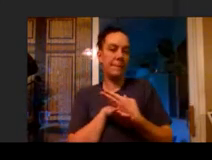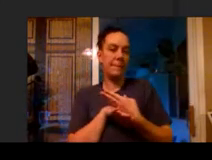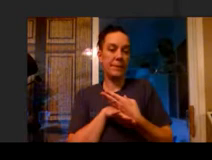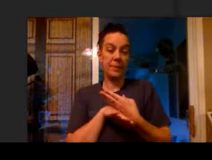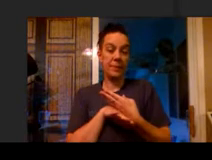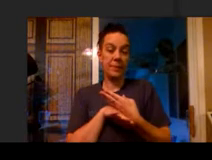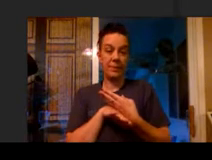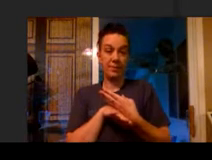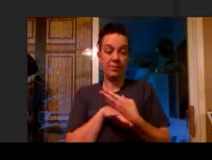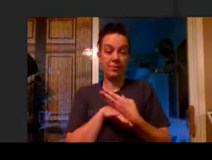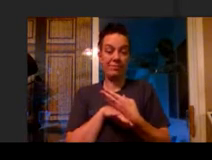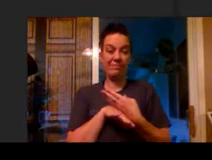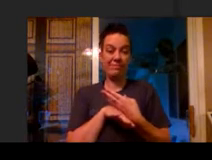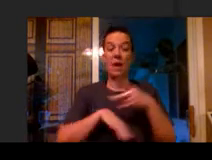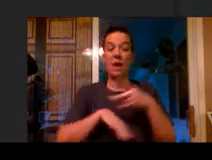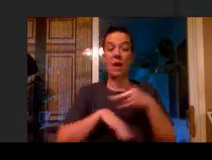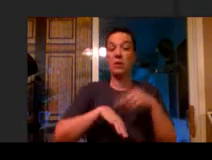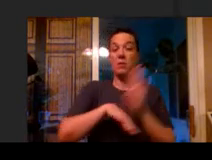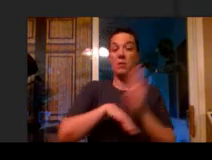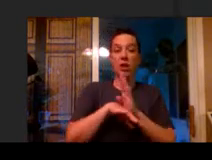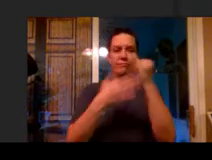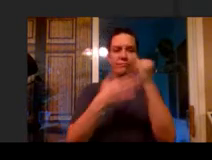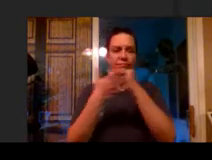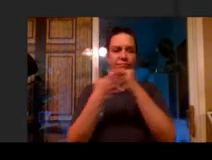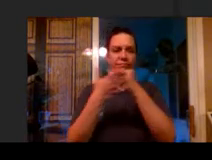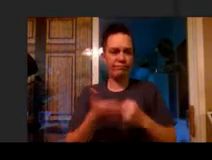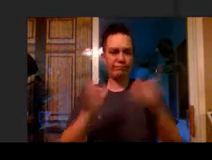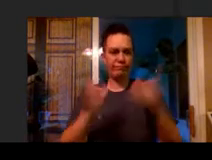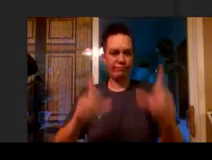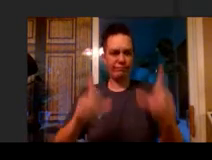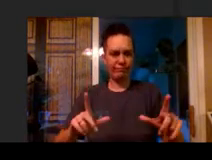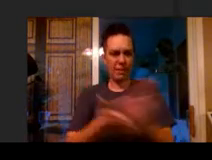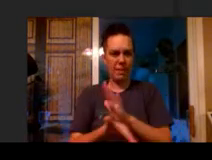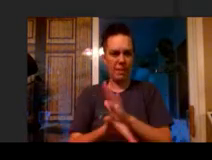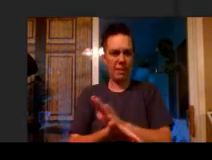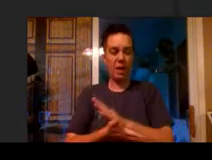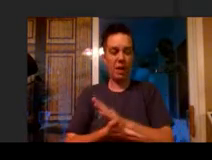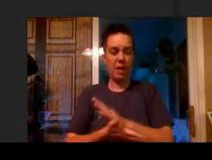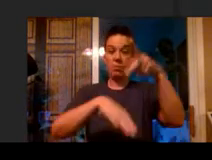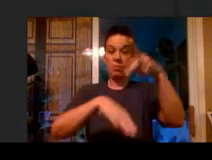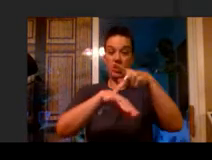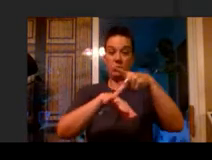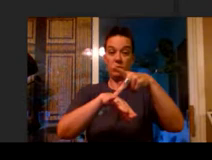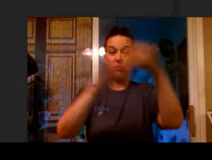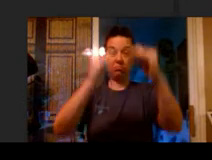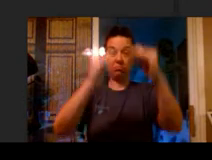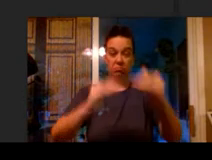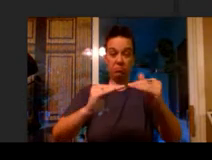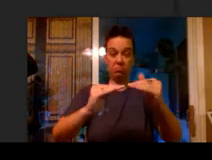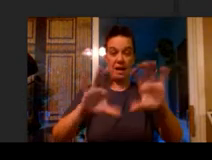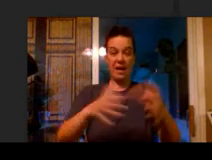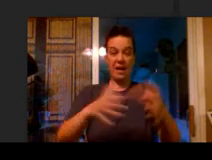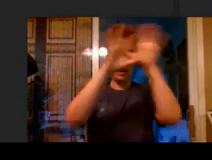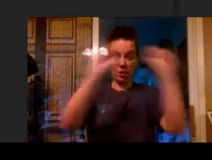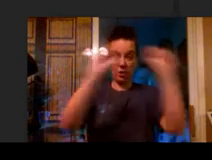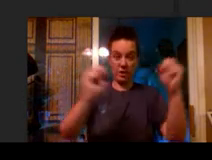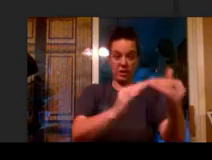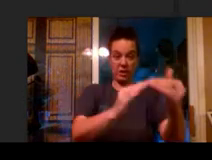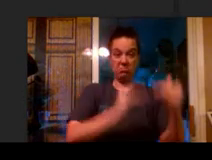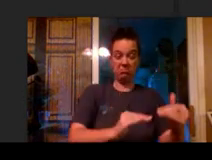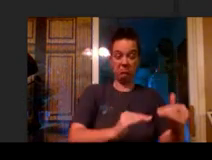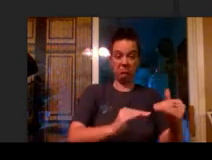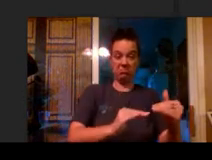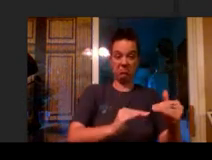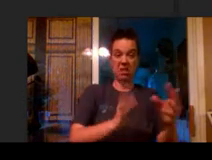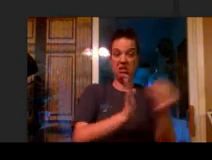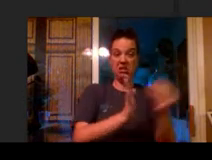Principal Barkin drew on a legal pad. Principal, class president, powerless students,